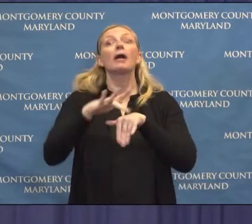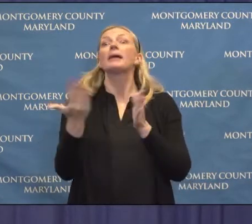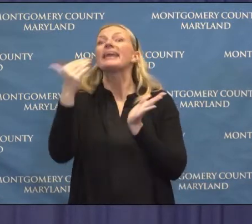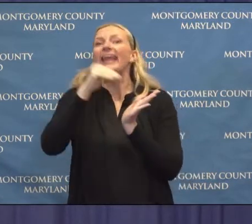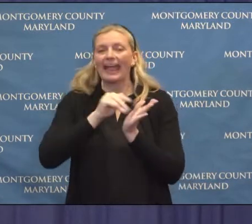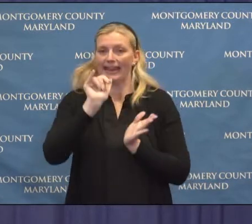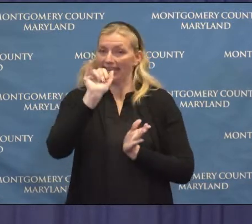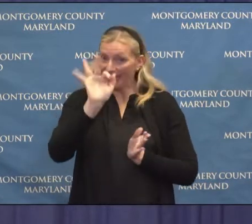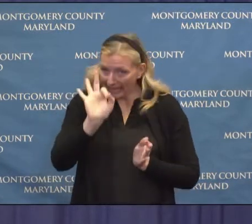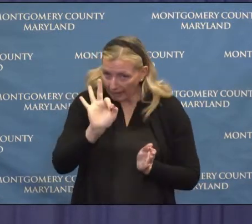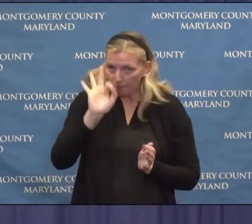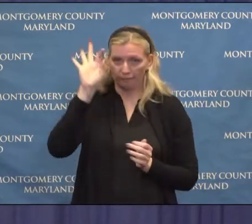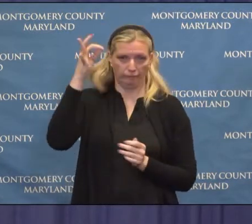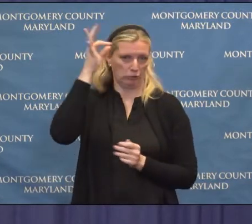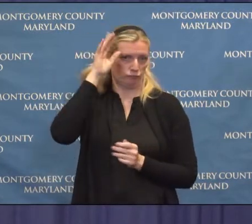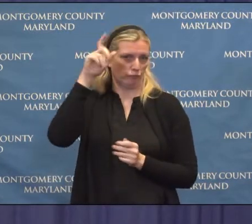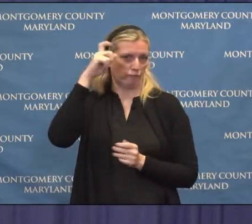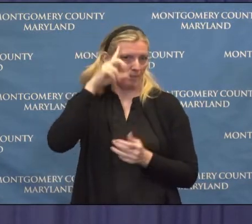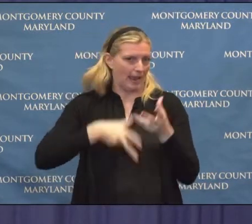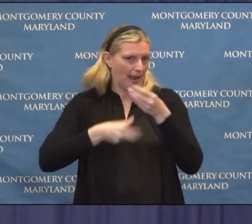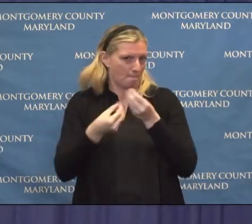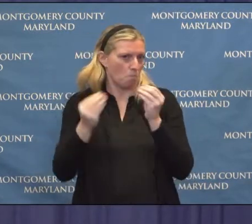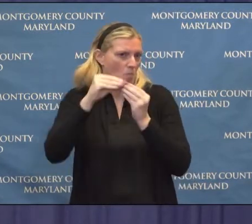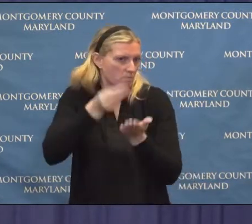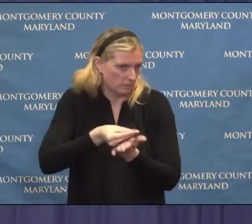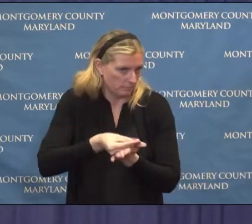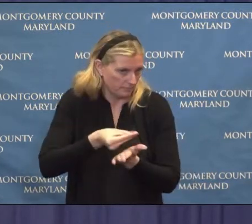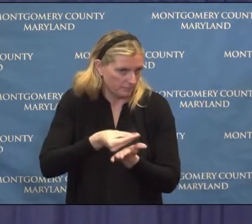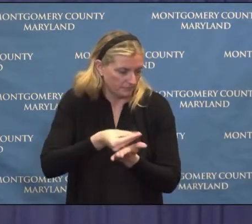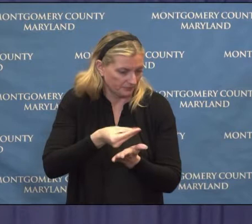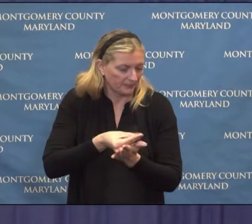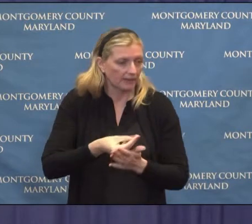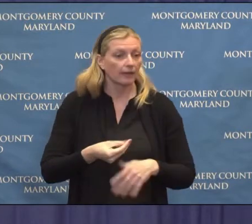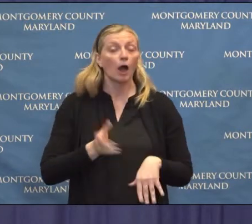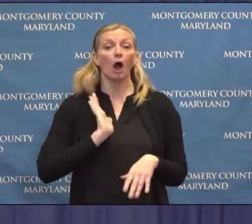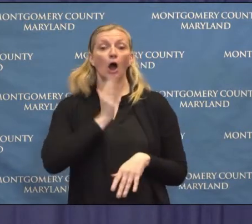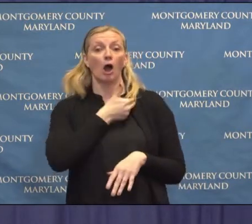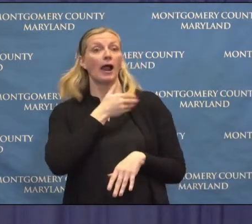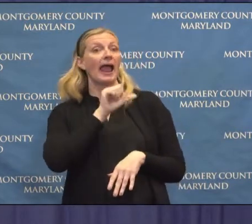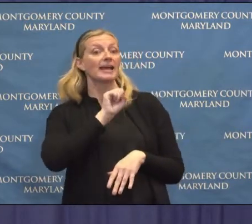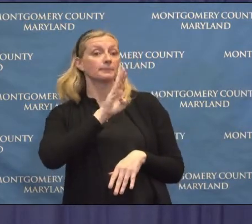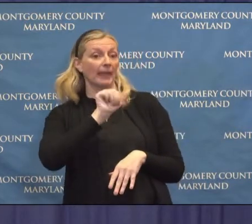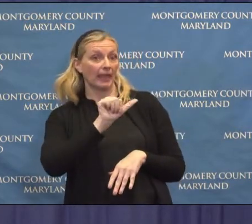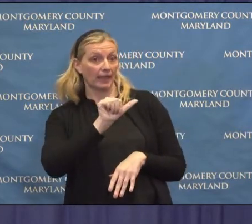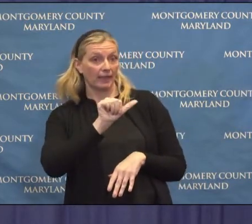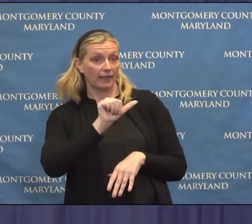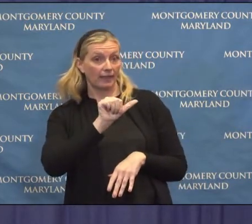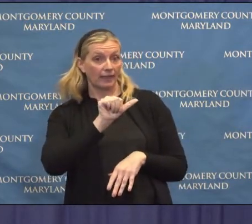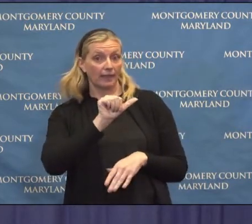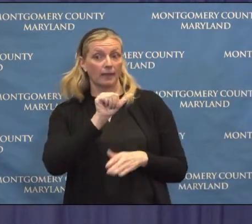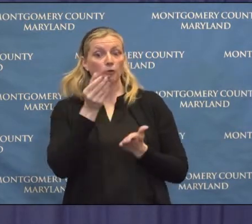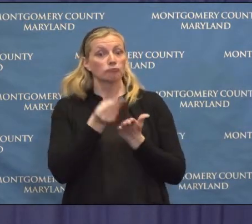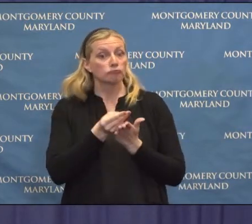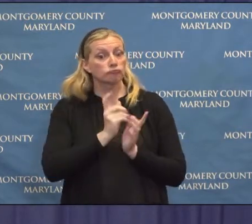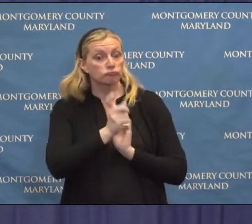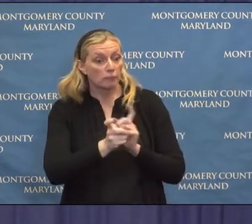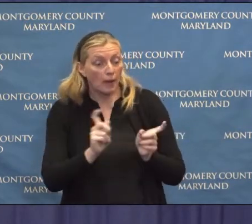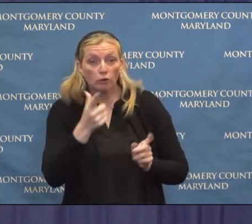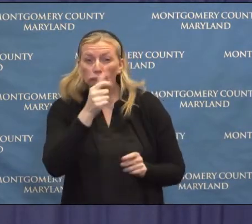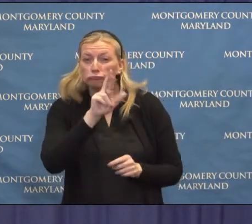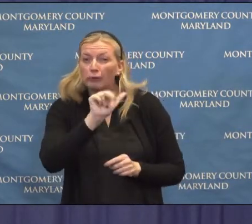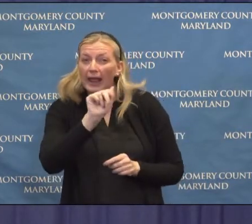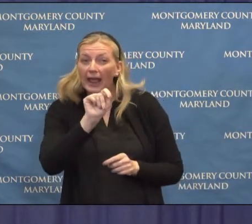The SBA grants appear to still be viable, and the SBA grants offer long-term loans, and they offer